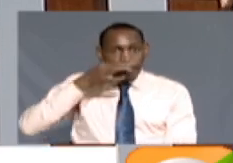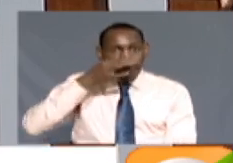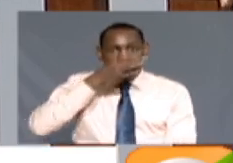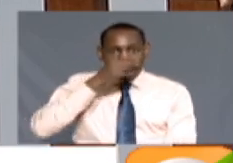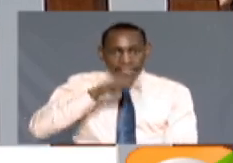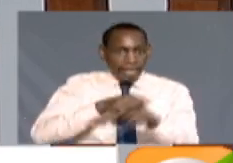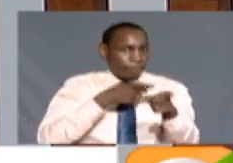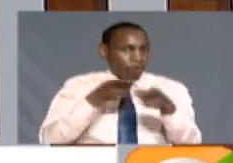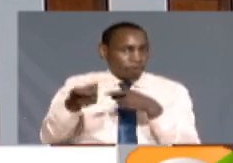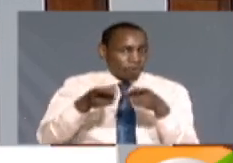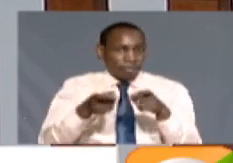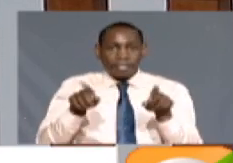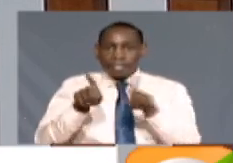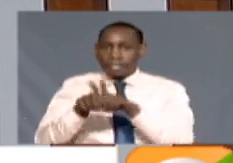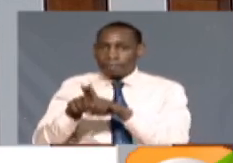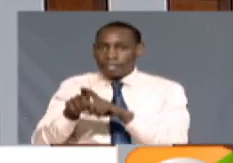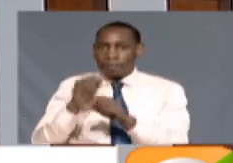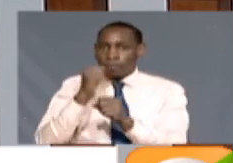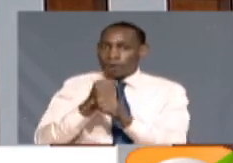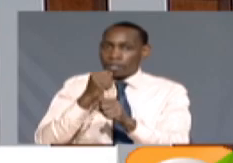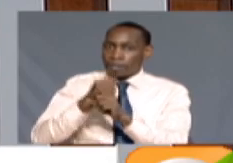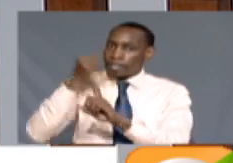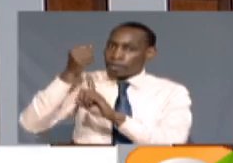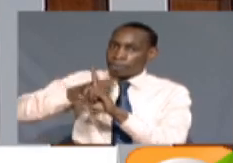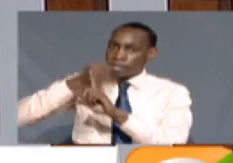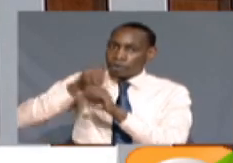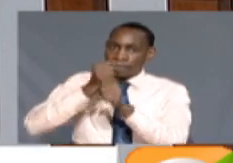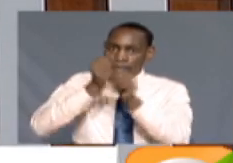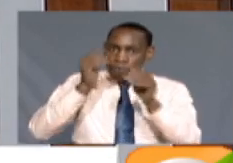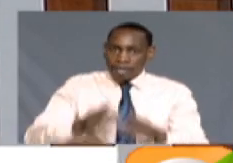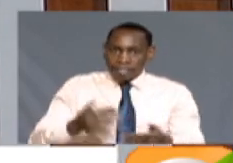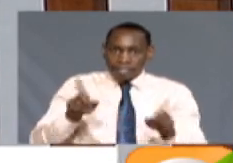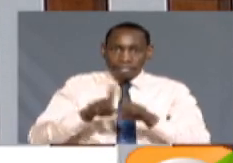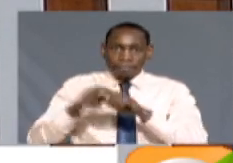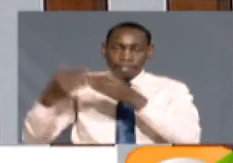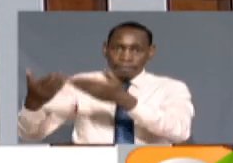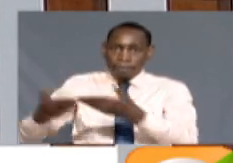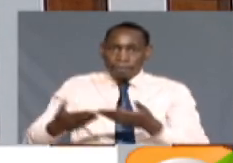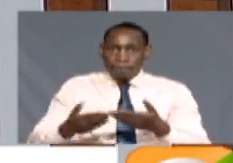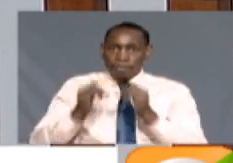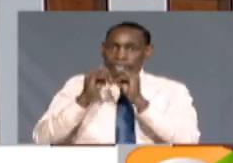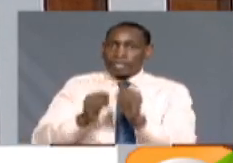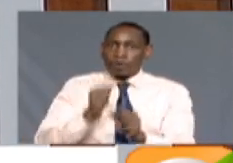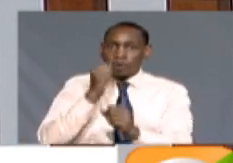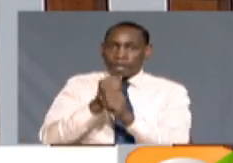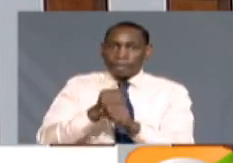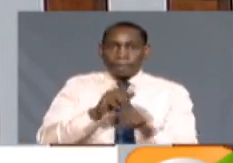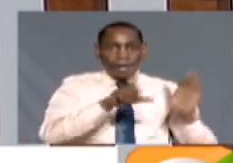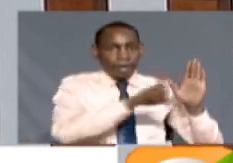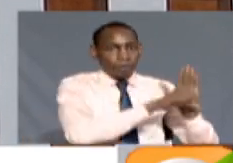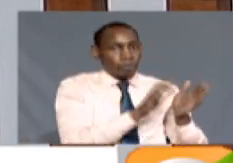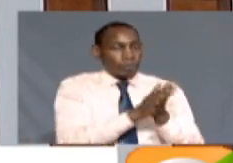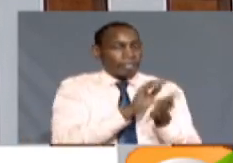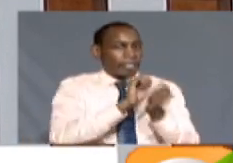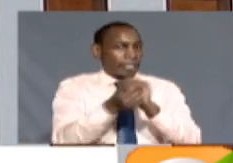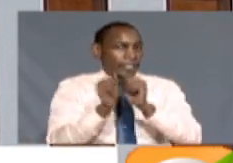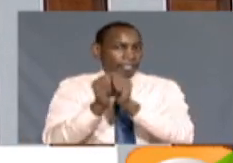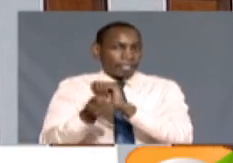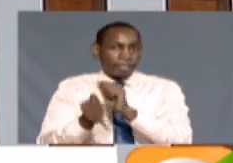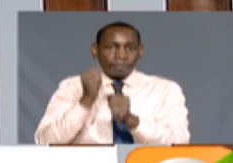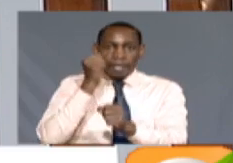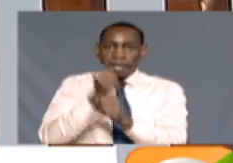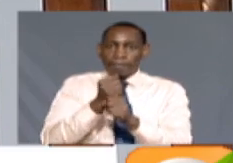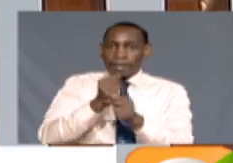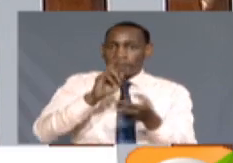time, and I've done a lot for workers in this country. We have brought in new labor laws, we have brought in a lot of changes in labor